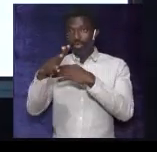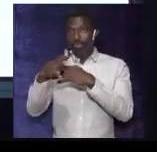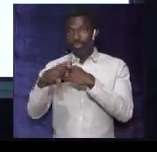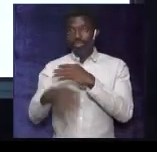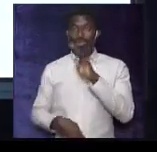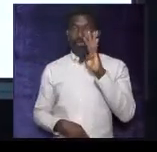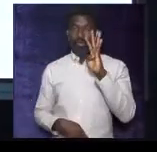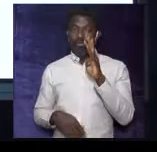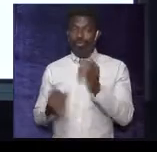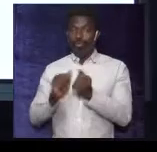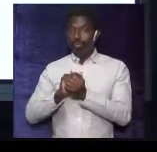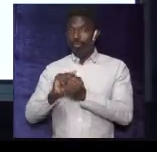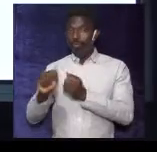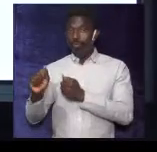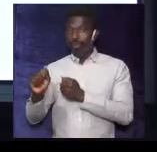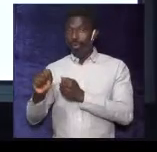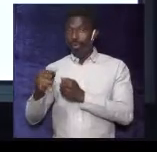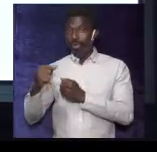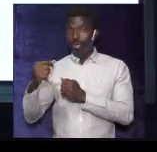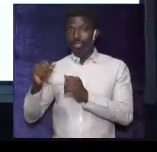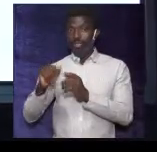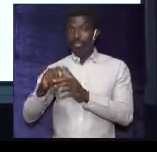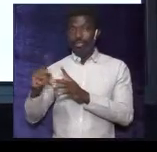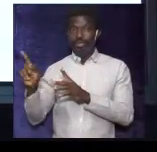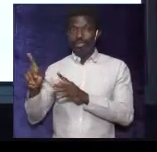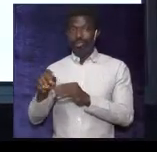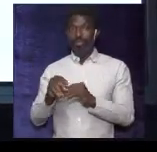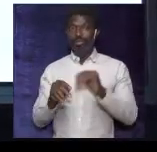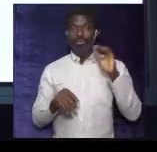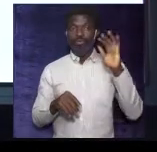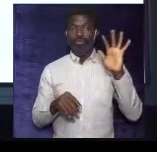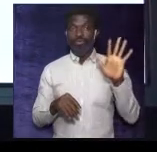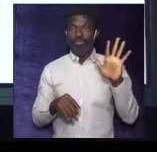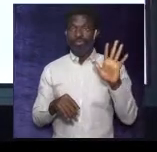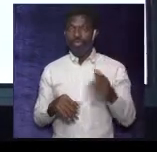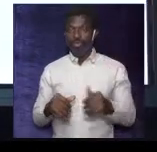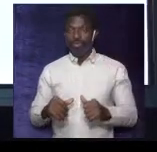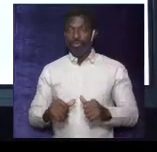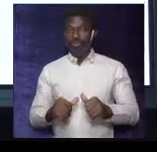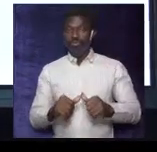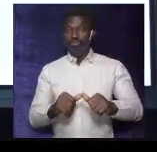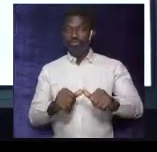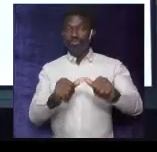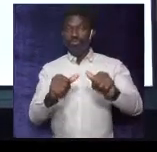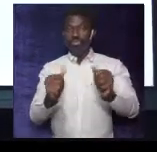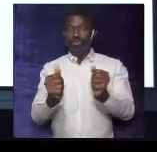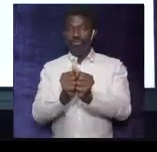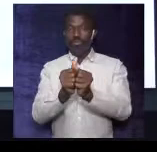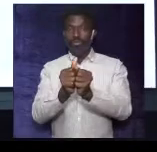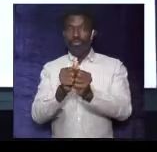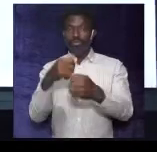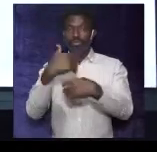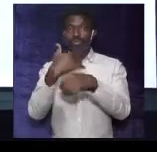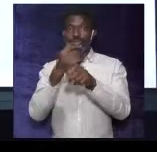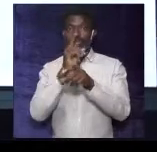Look after. Pass away. Proceed